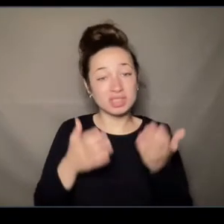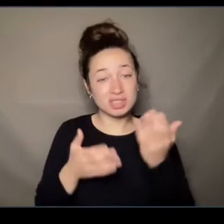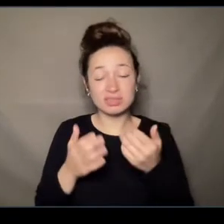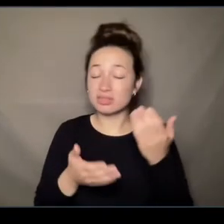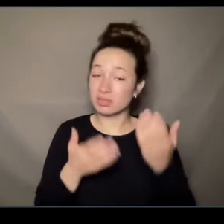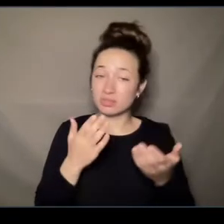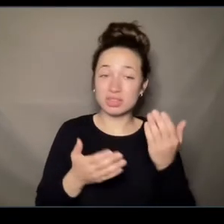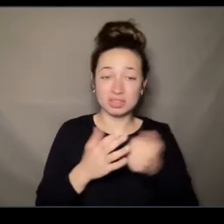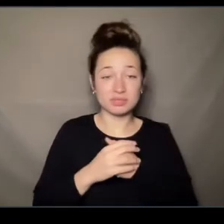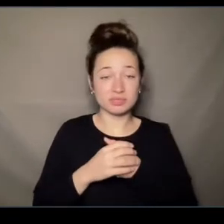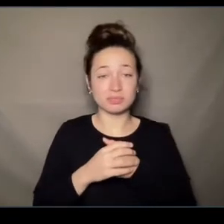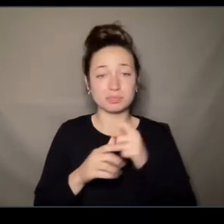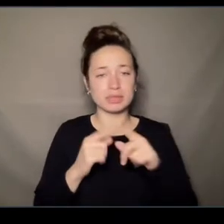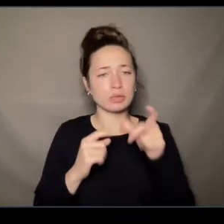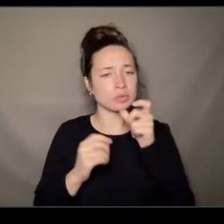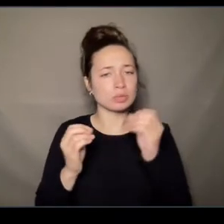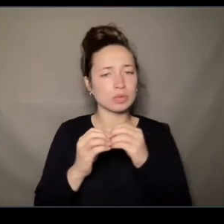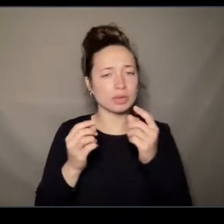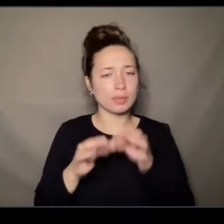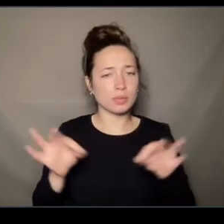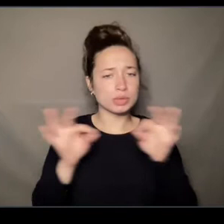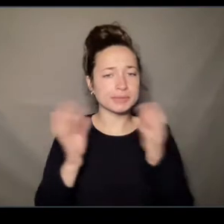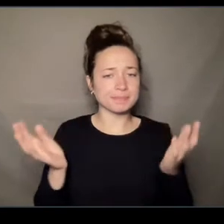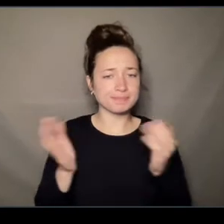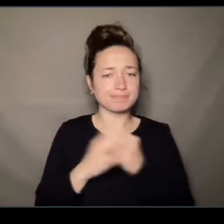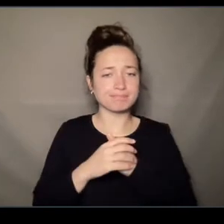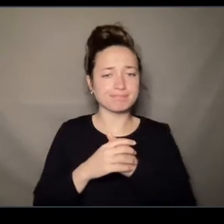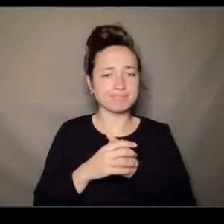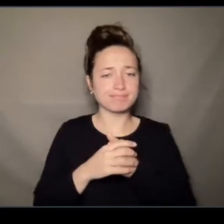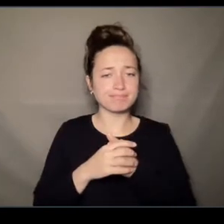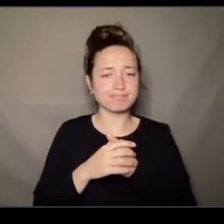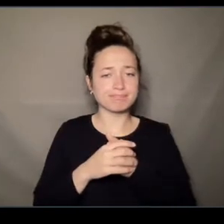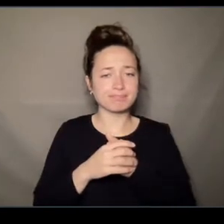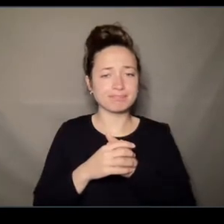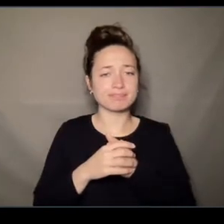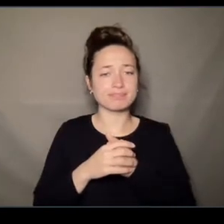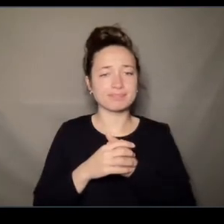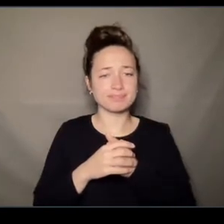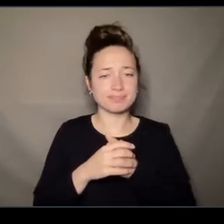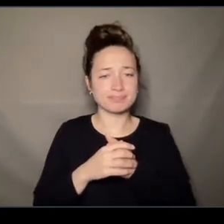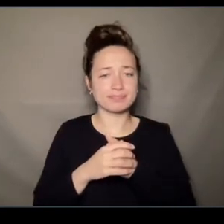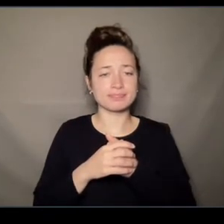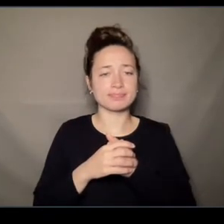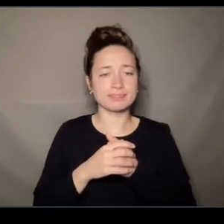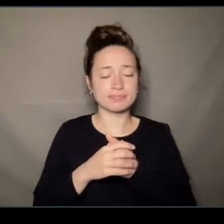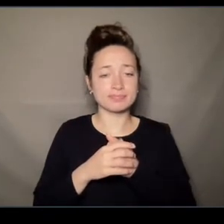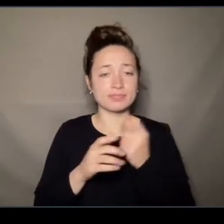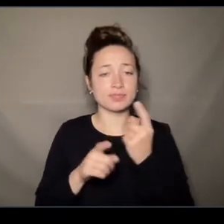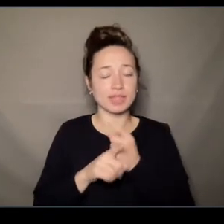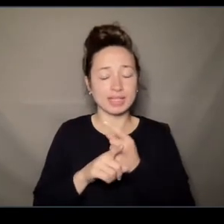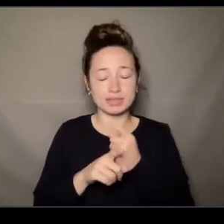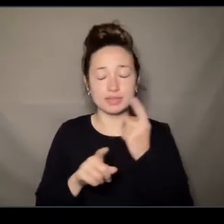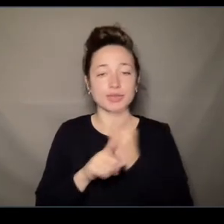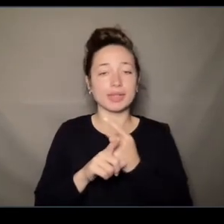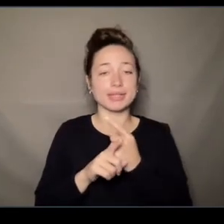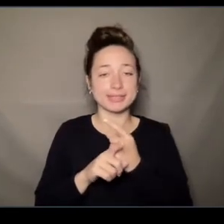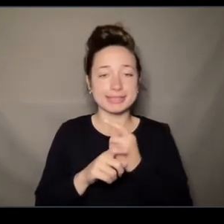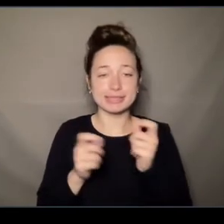pet. And they might. Yeah. They might, but who's more important? Right. Who's more